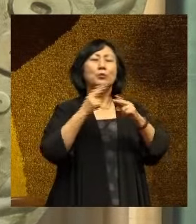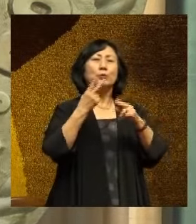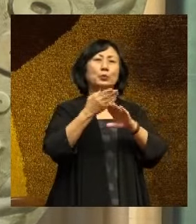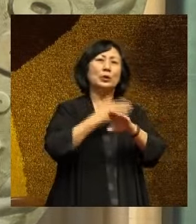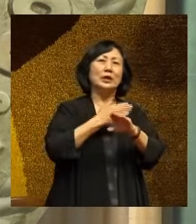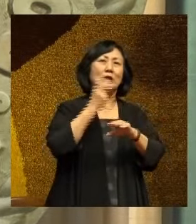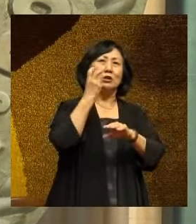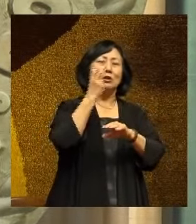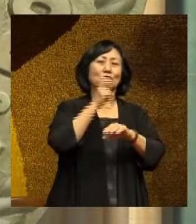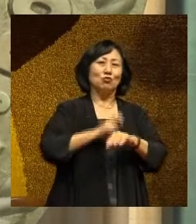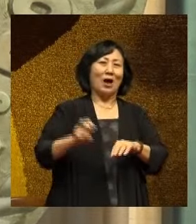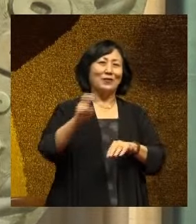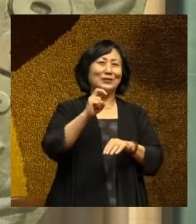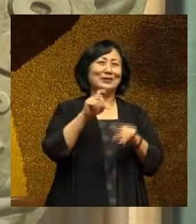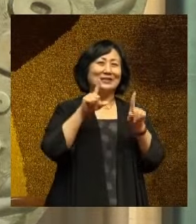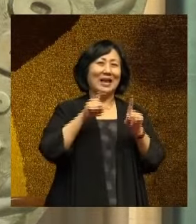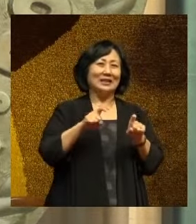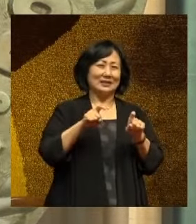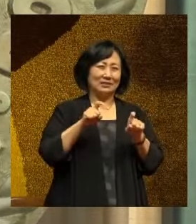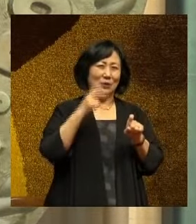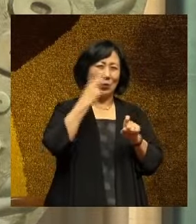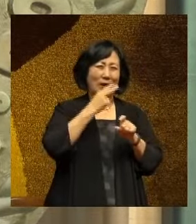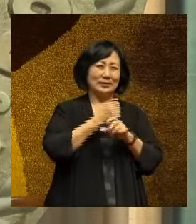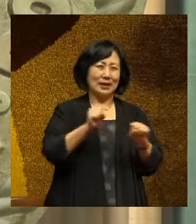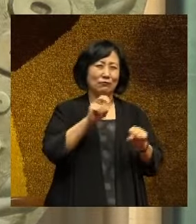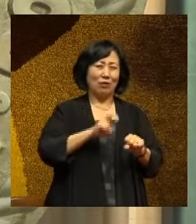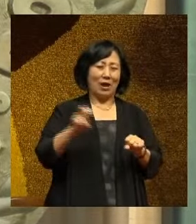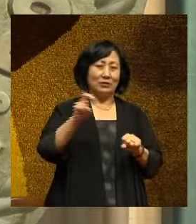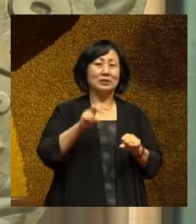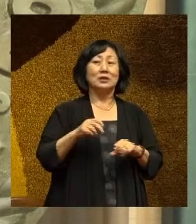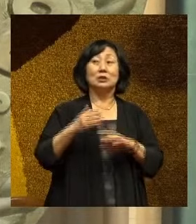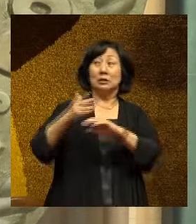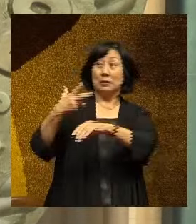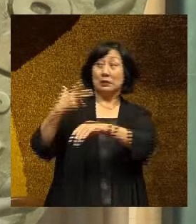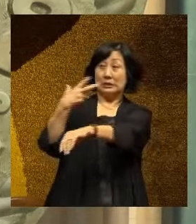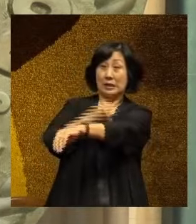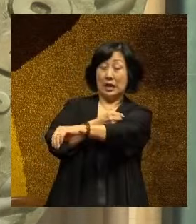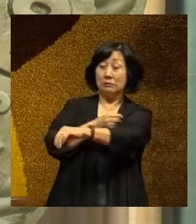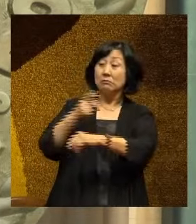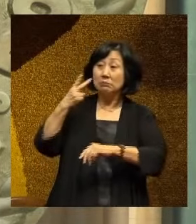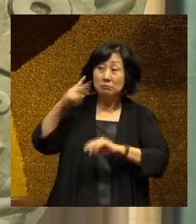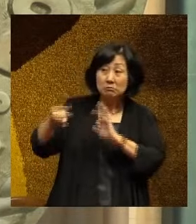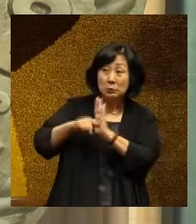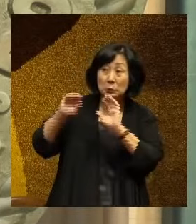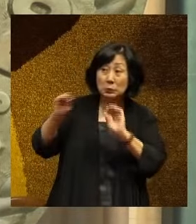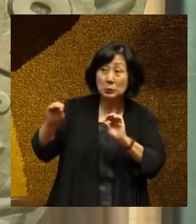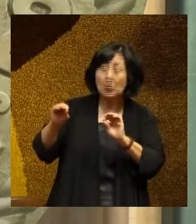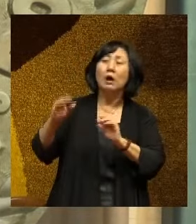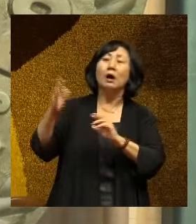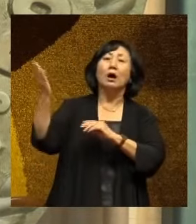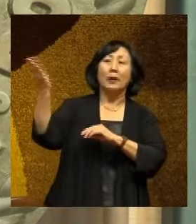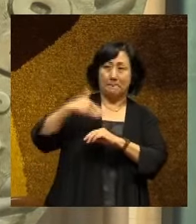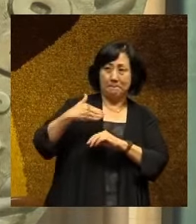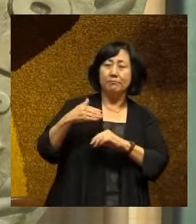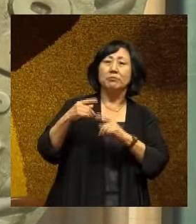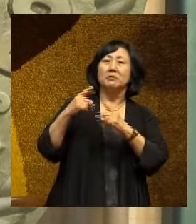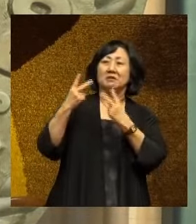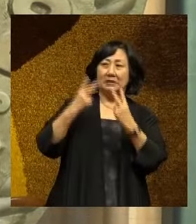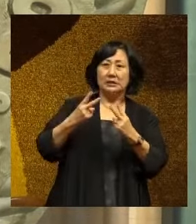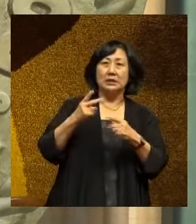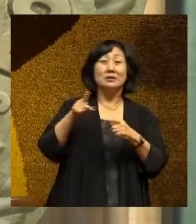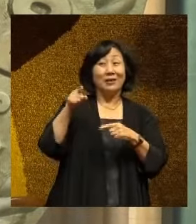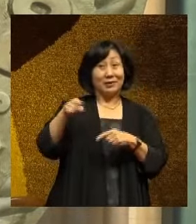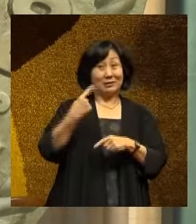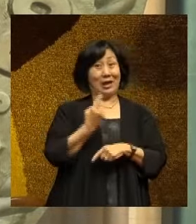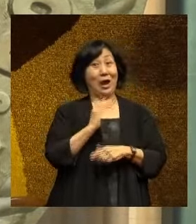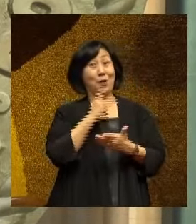vaccine verification still remains the only program of its kind in the country. At the same